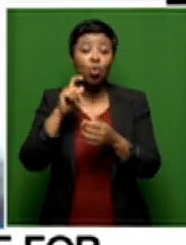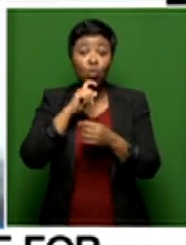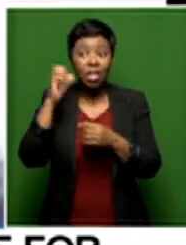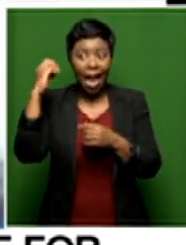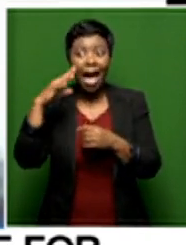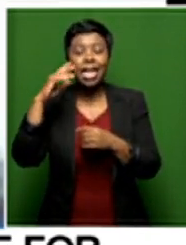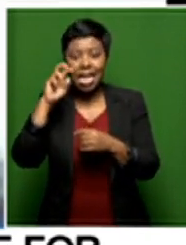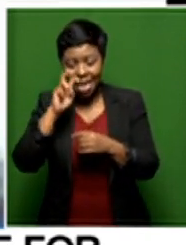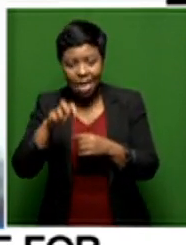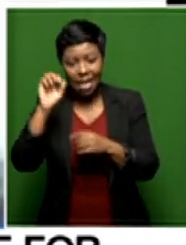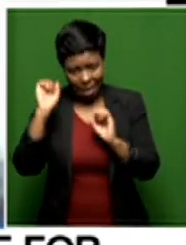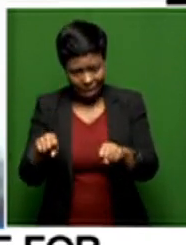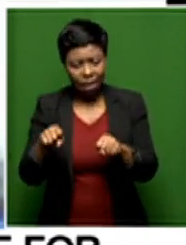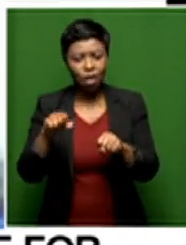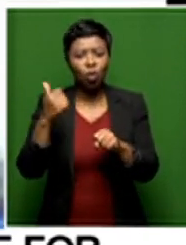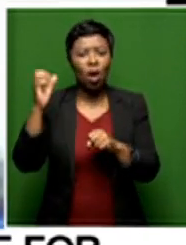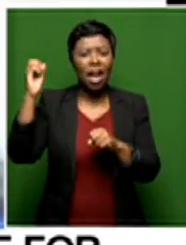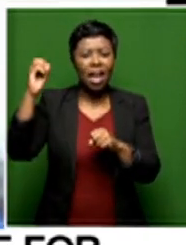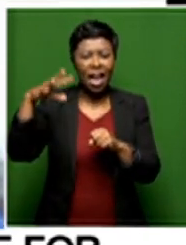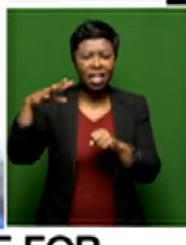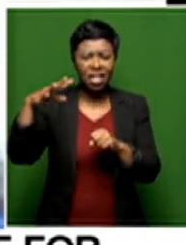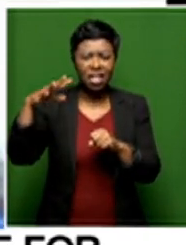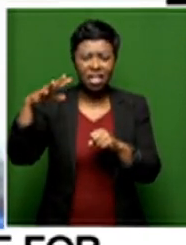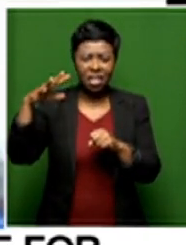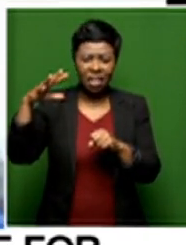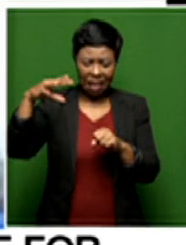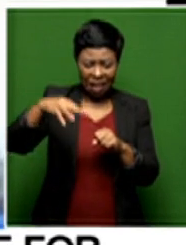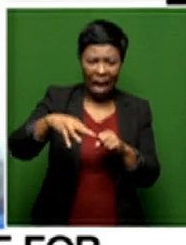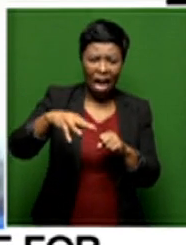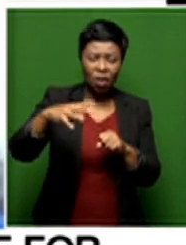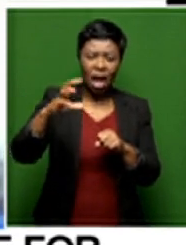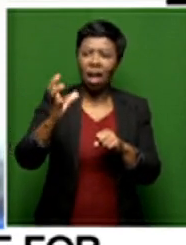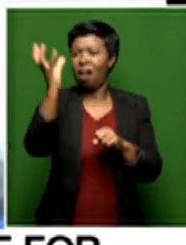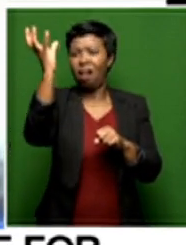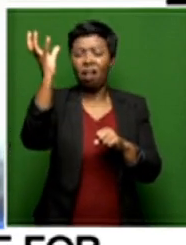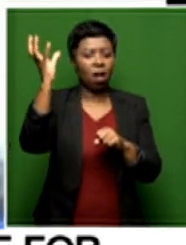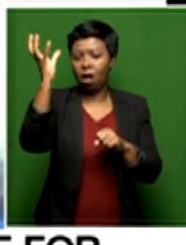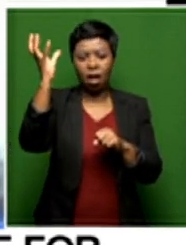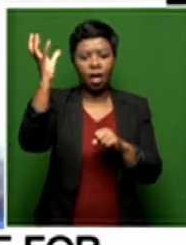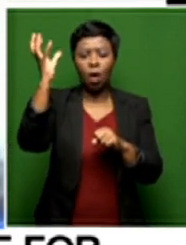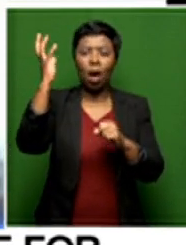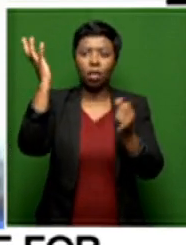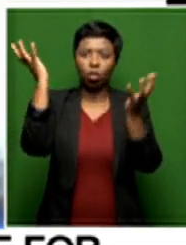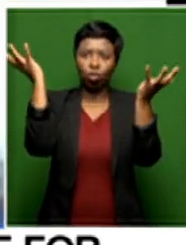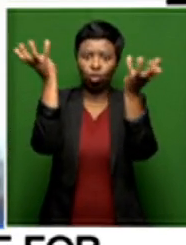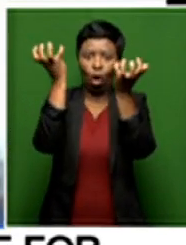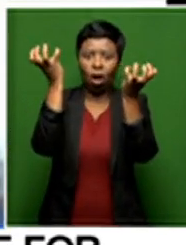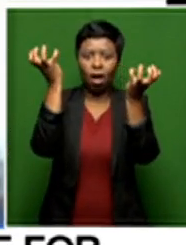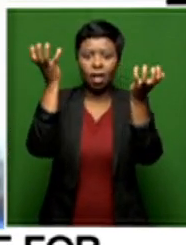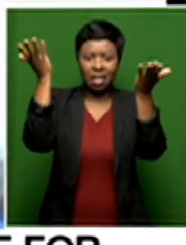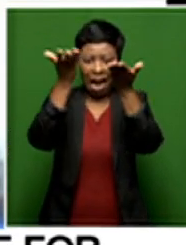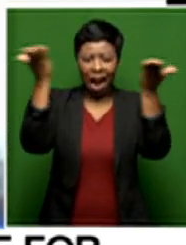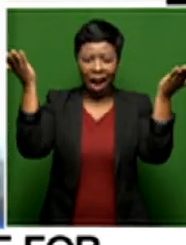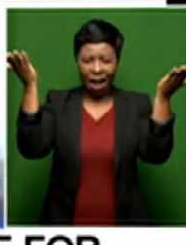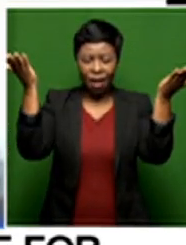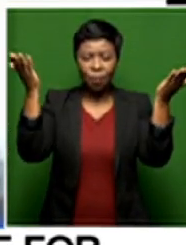needed. Switching to lights that shine down and not up and polluting the night sky, the dark sky. Another